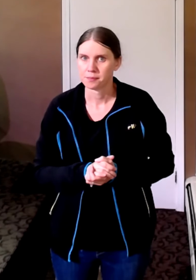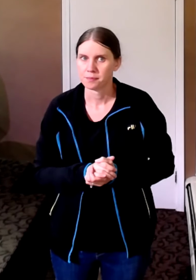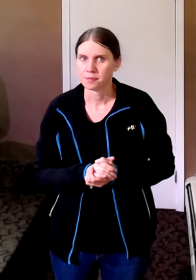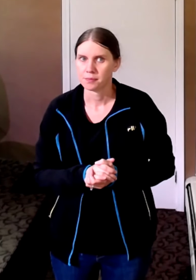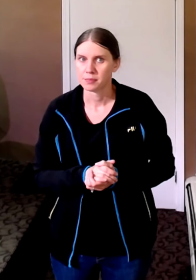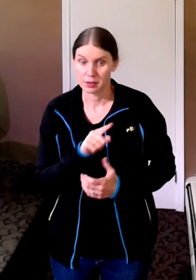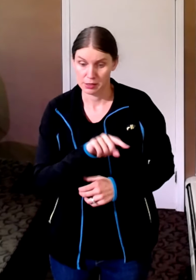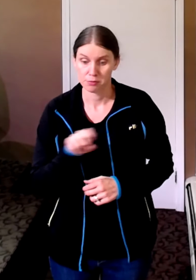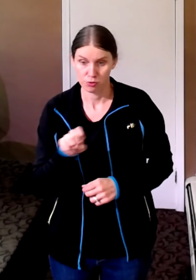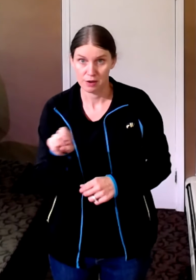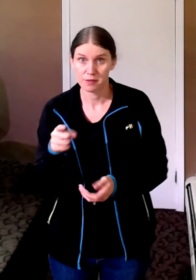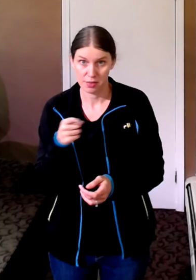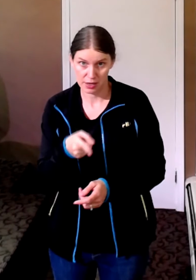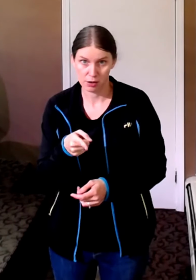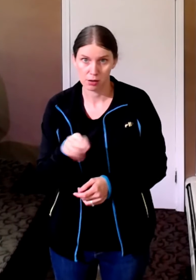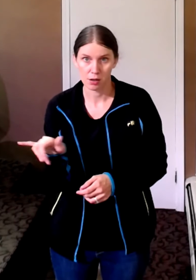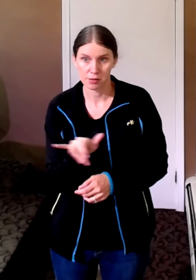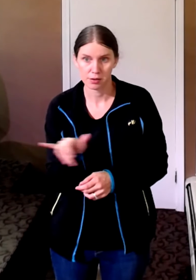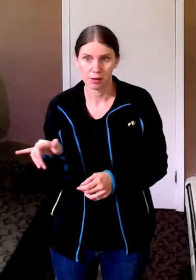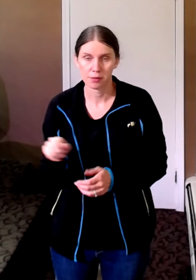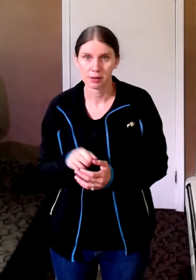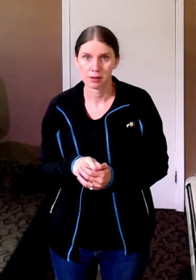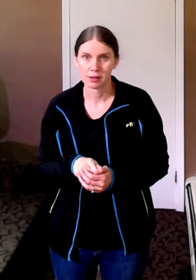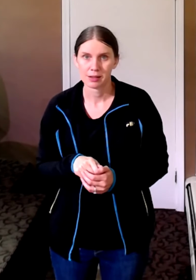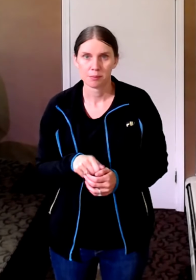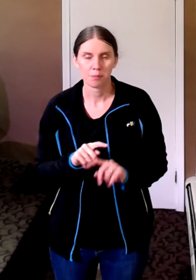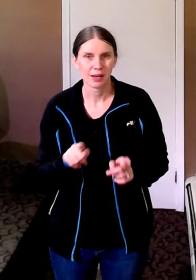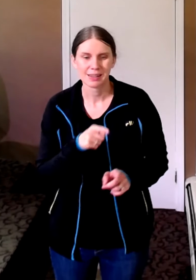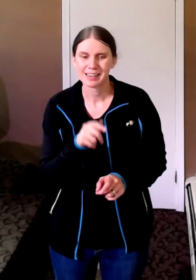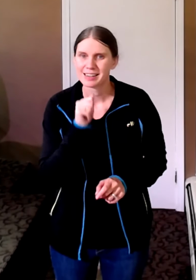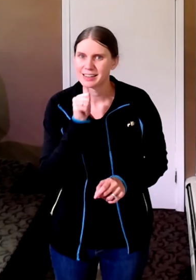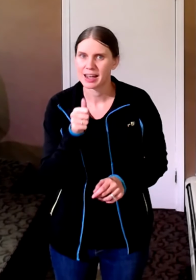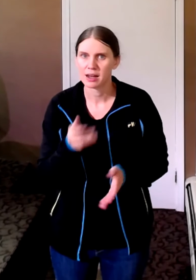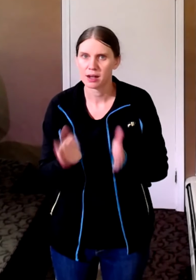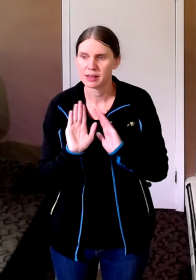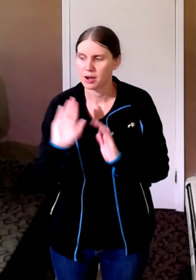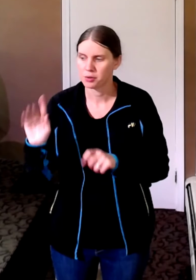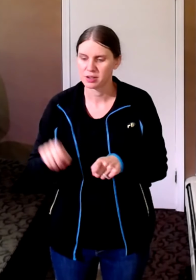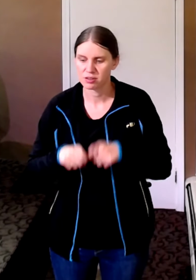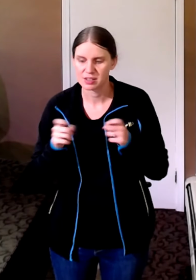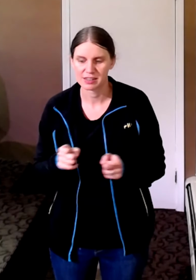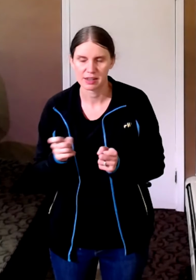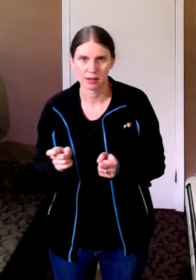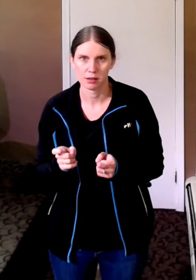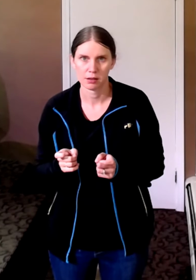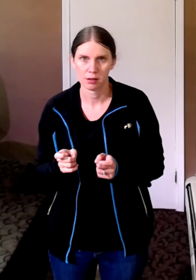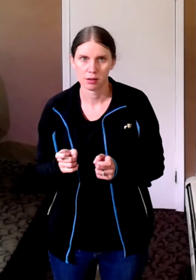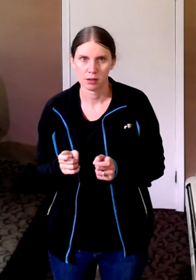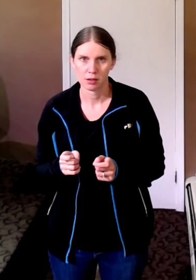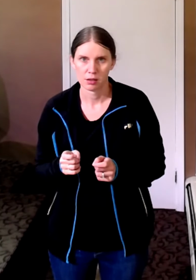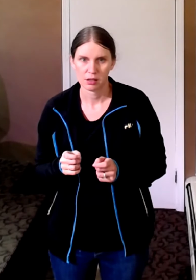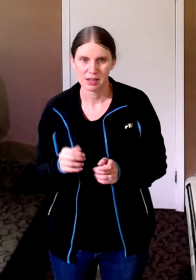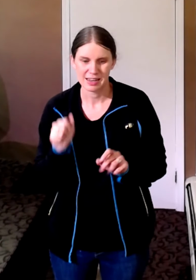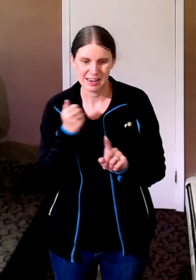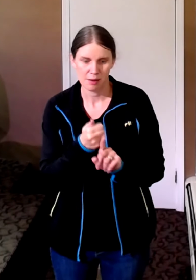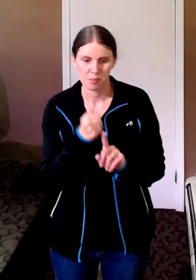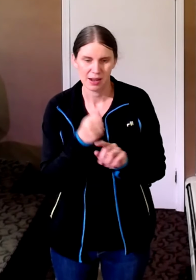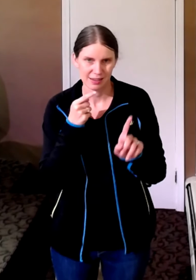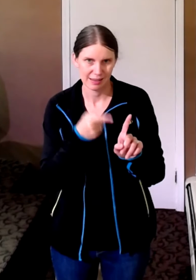And when he went, he did not let their sinfulness rub off on